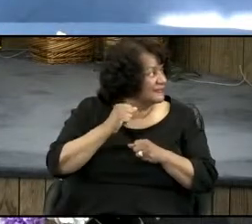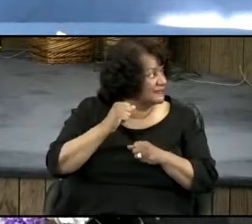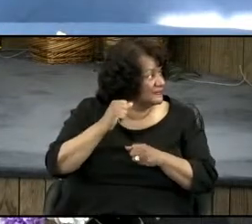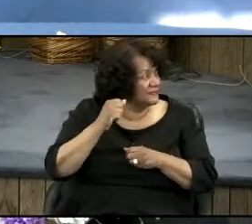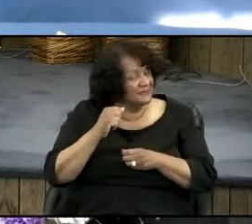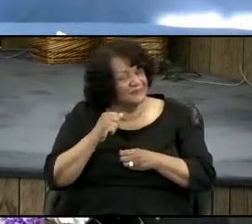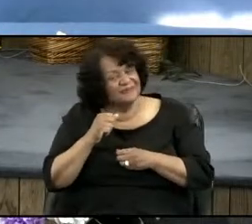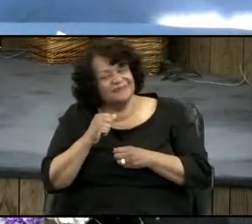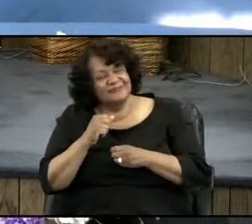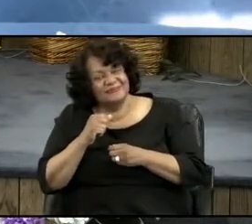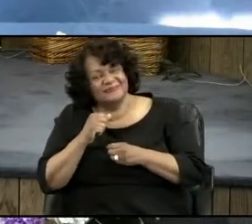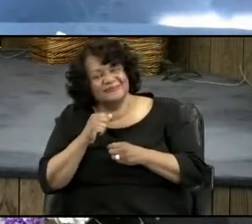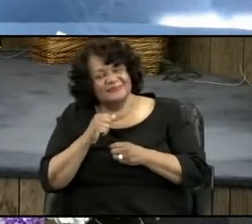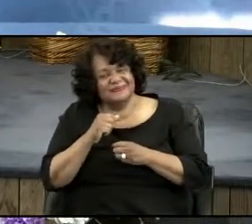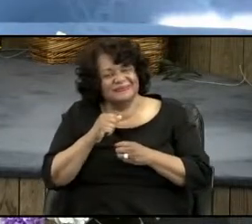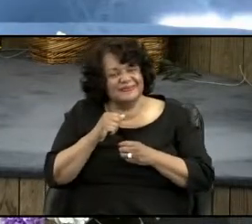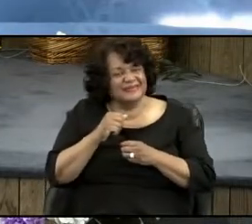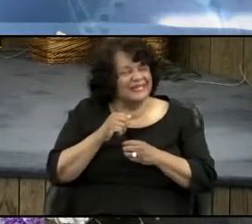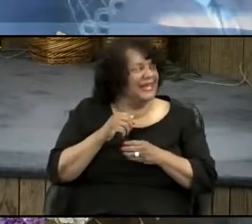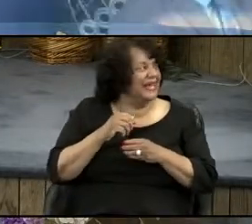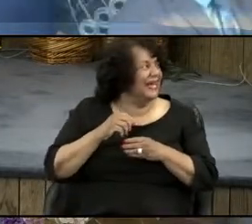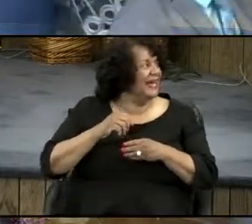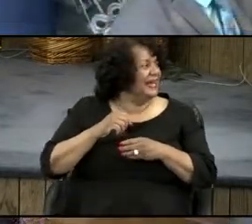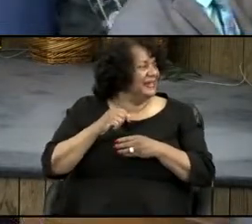I'm just kidding. I have no idea, brother.